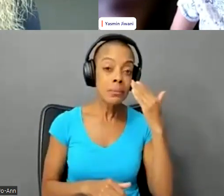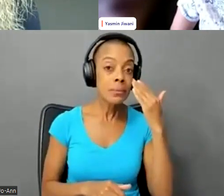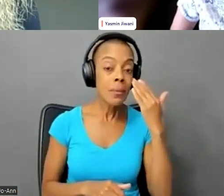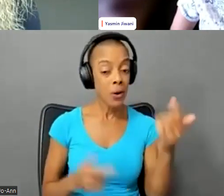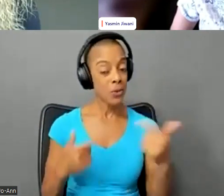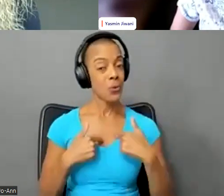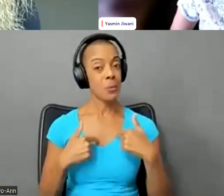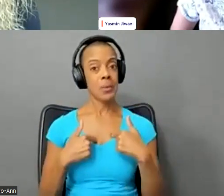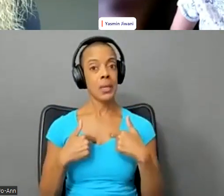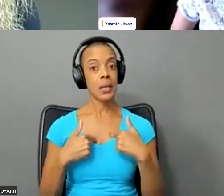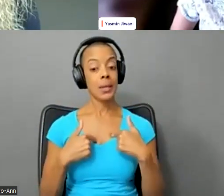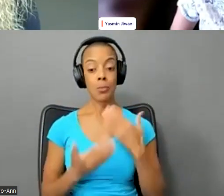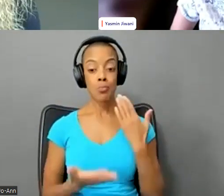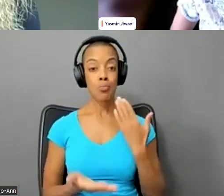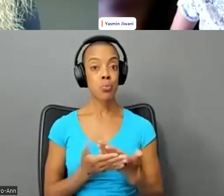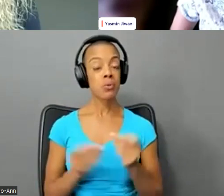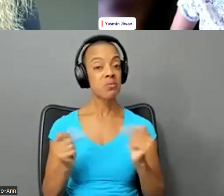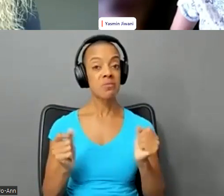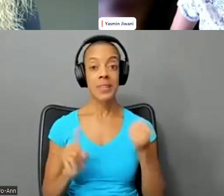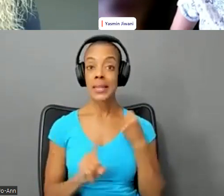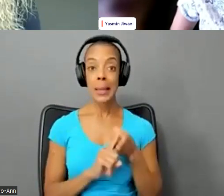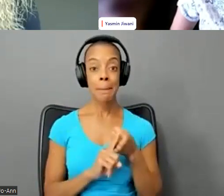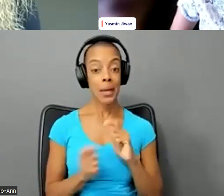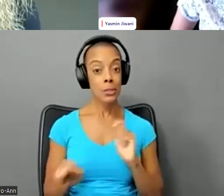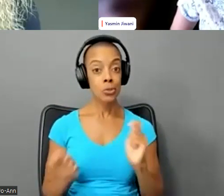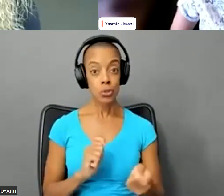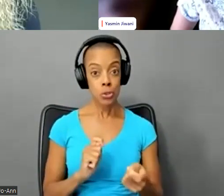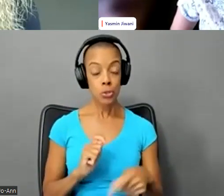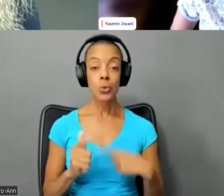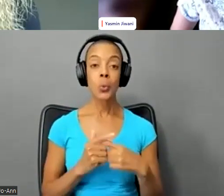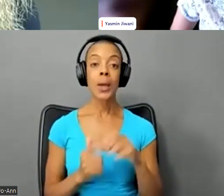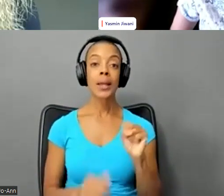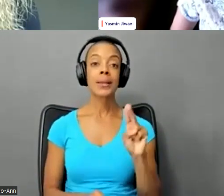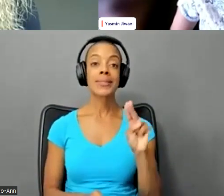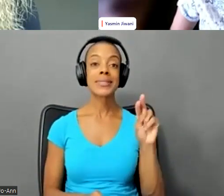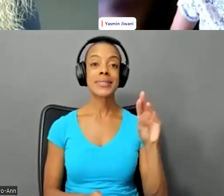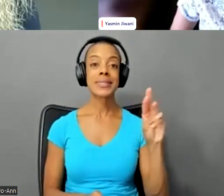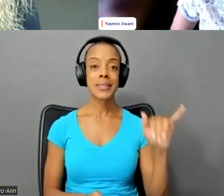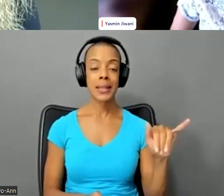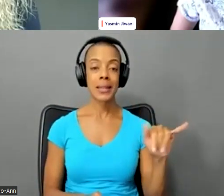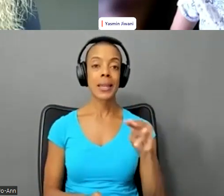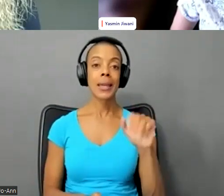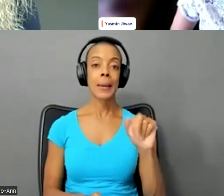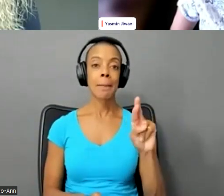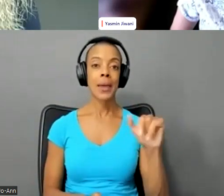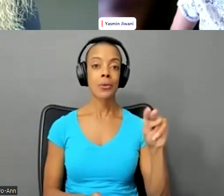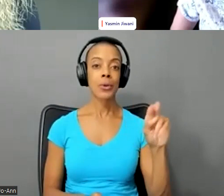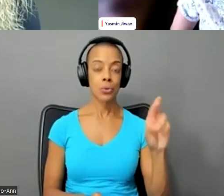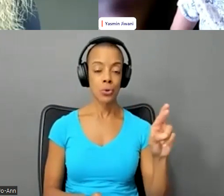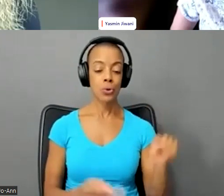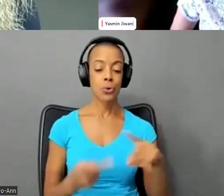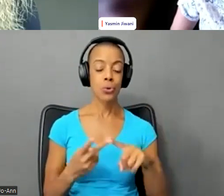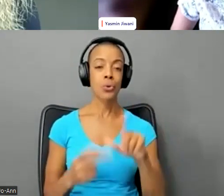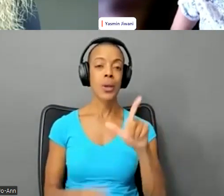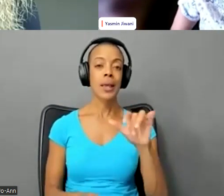really quick impact for change was when Sunny Mariner in Ottawa and Liz Sheehy, a lawyer